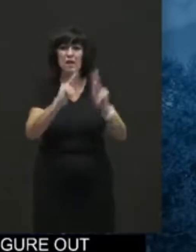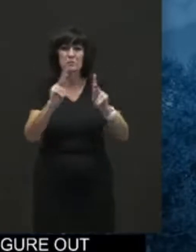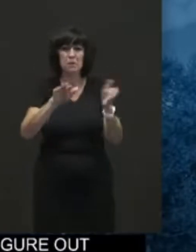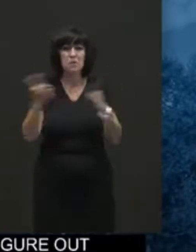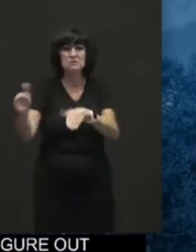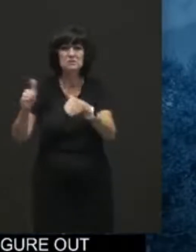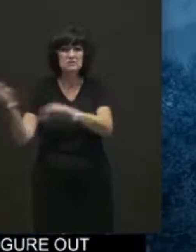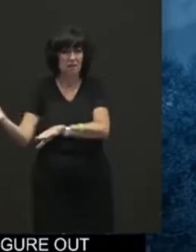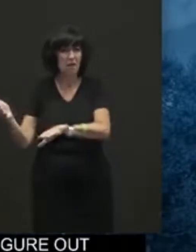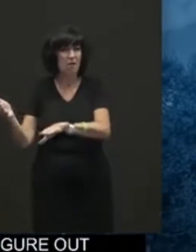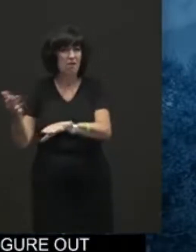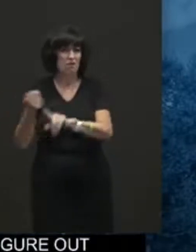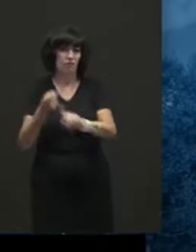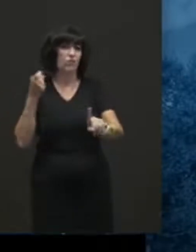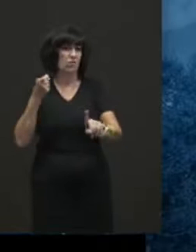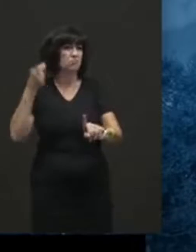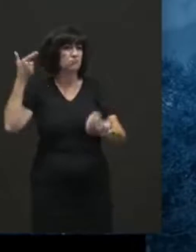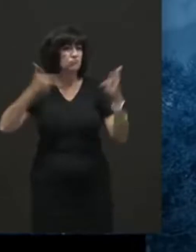we should know.